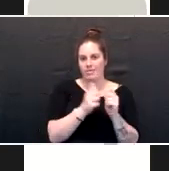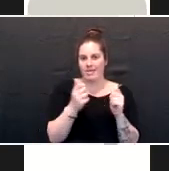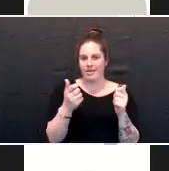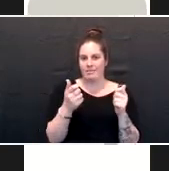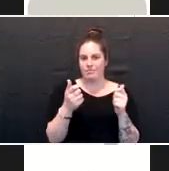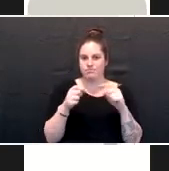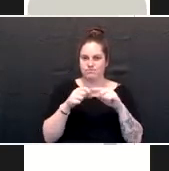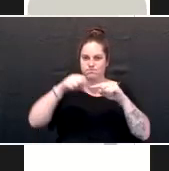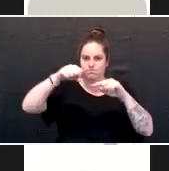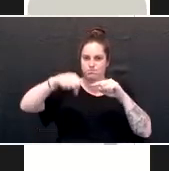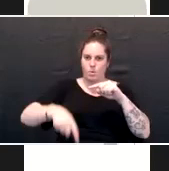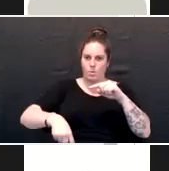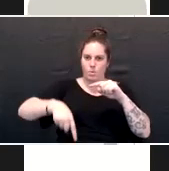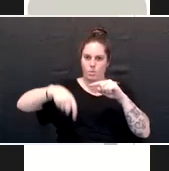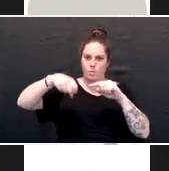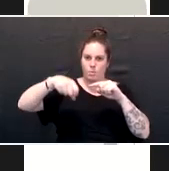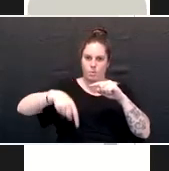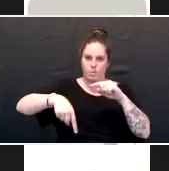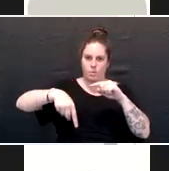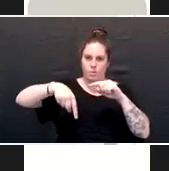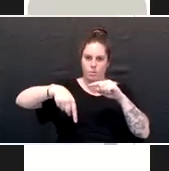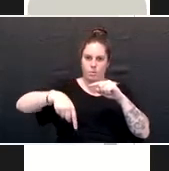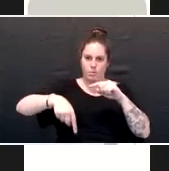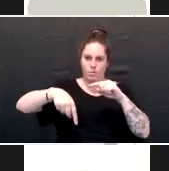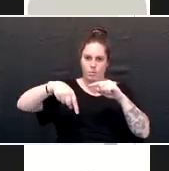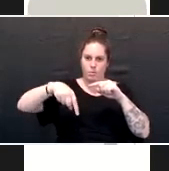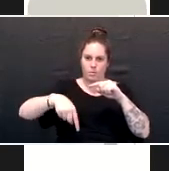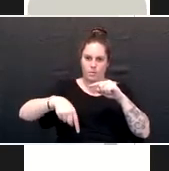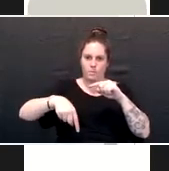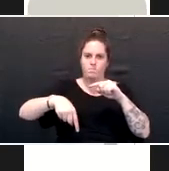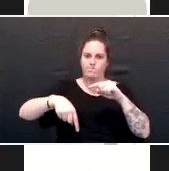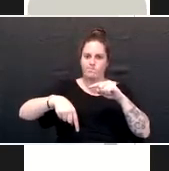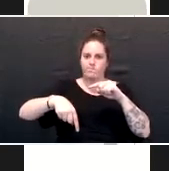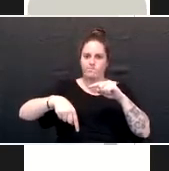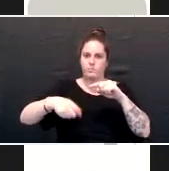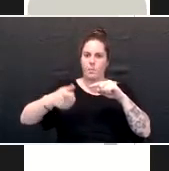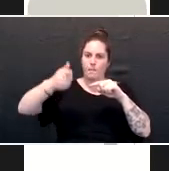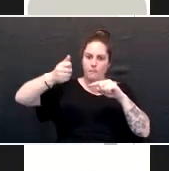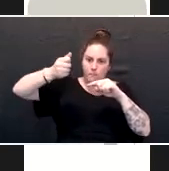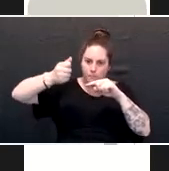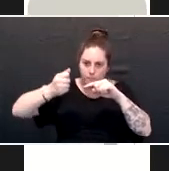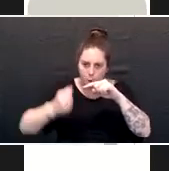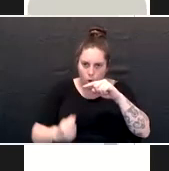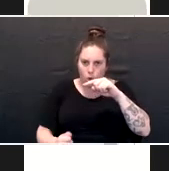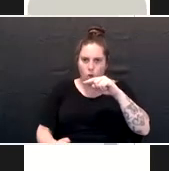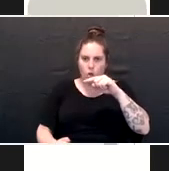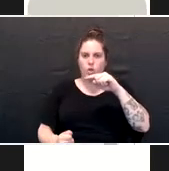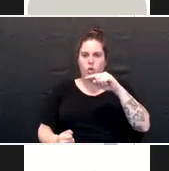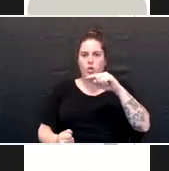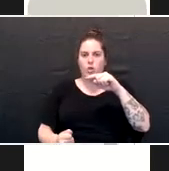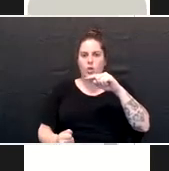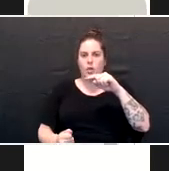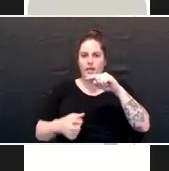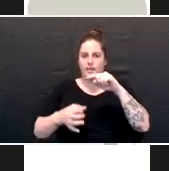a chain. And what they're doing is they're pulling the chain so that the bob goes up.